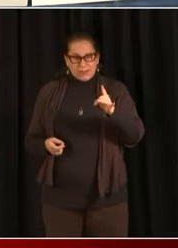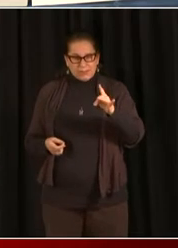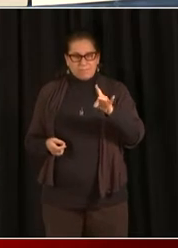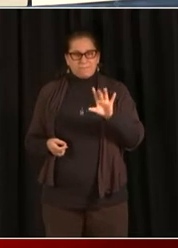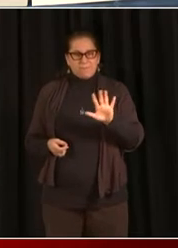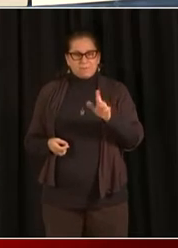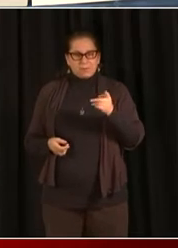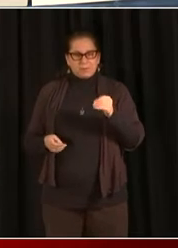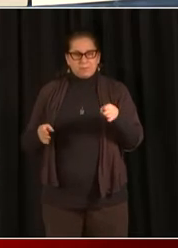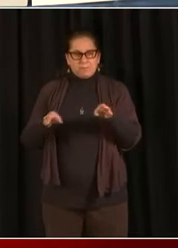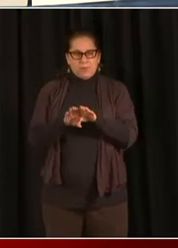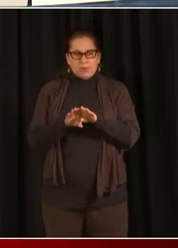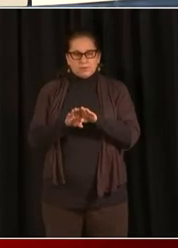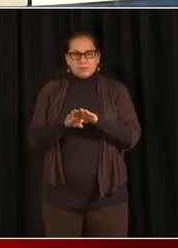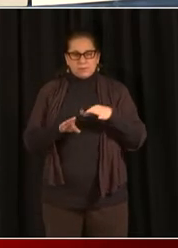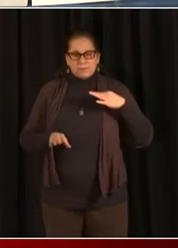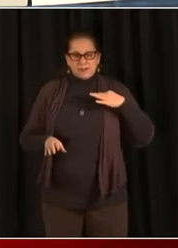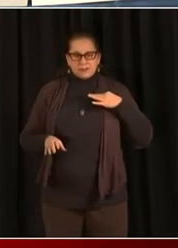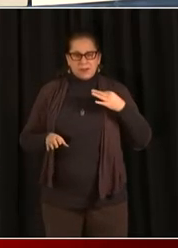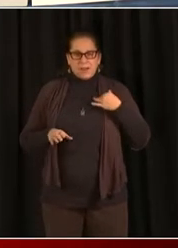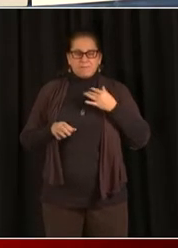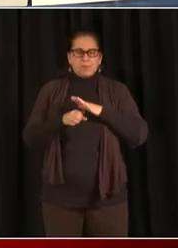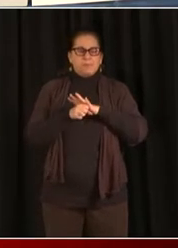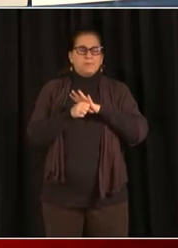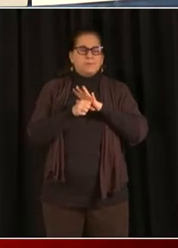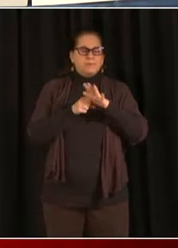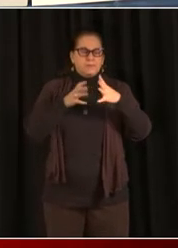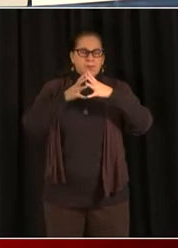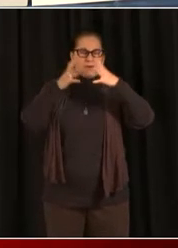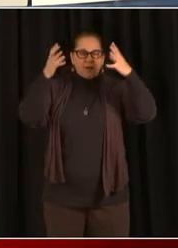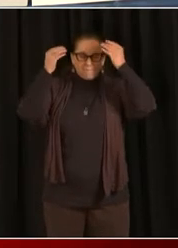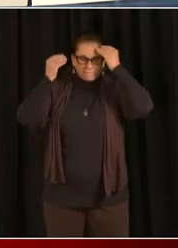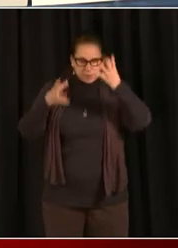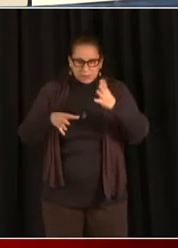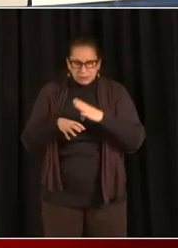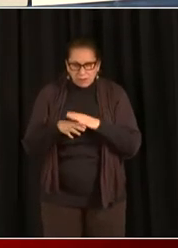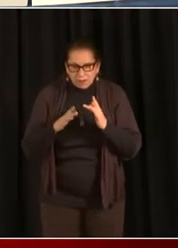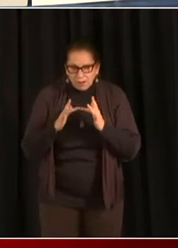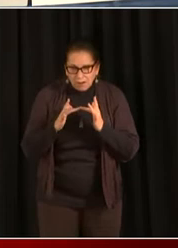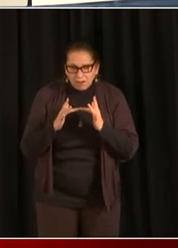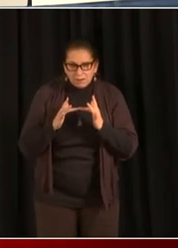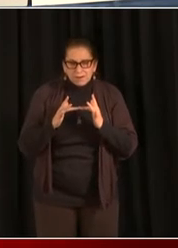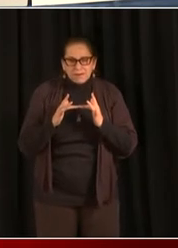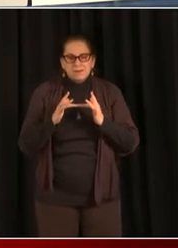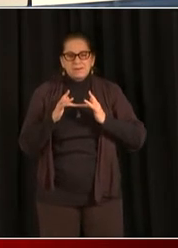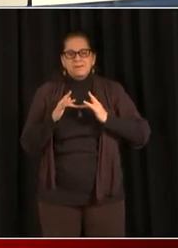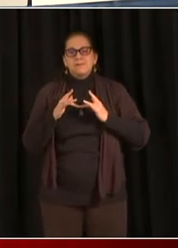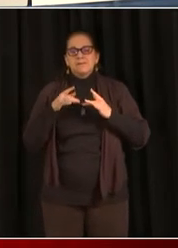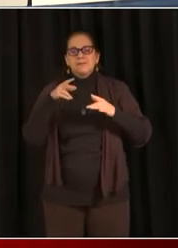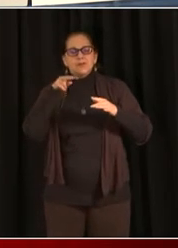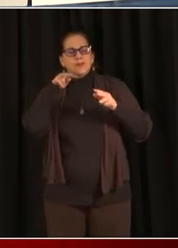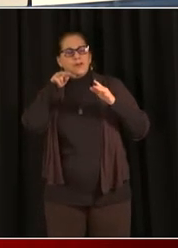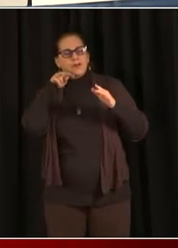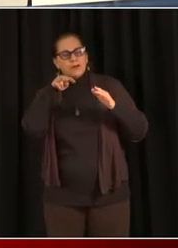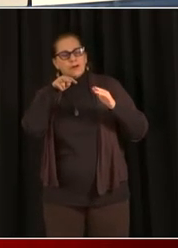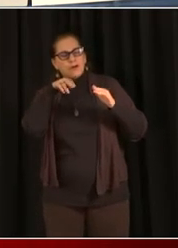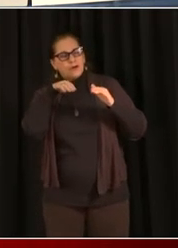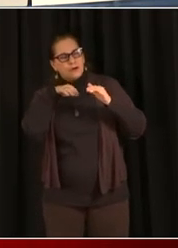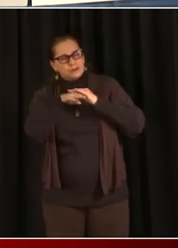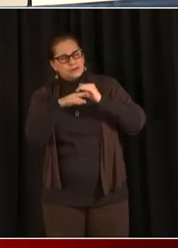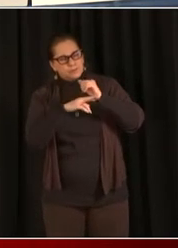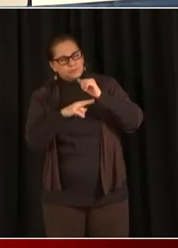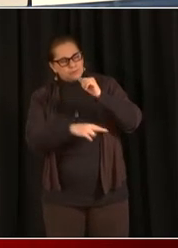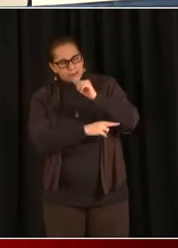it closes. There's a lot of information on the website right now about the Retail Bridge Fund, so we definitely encourage you